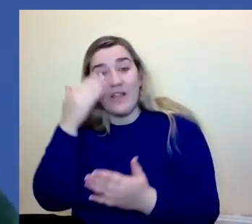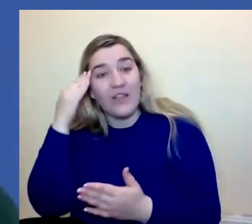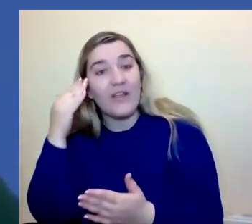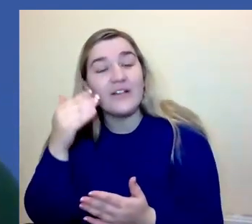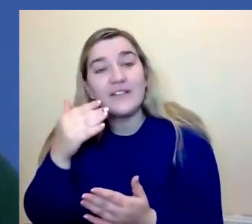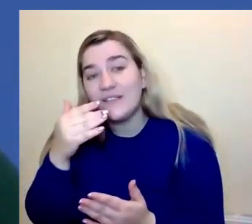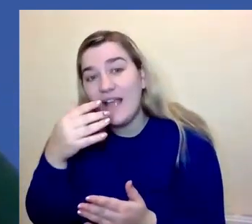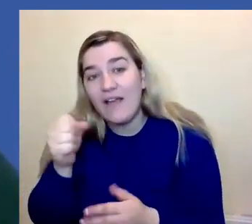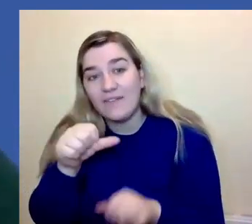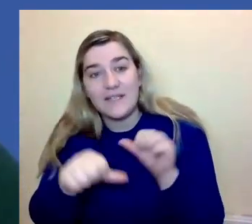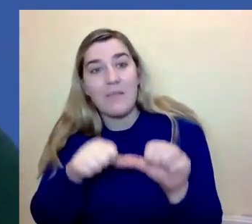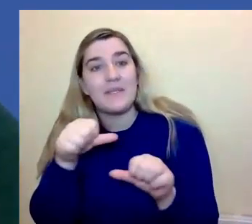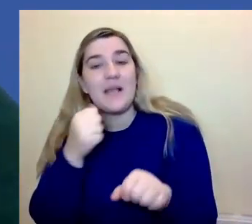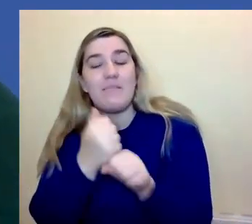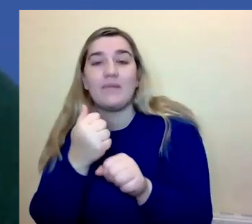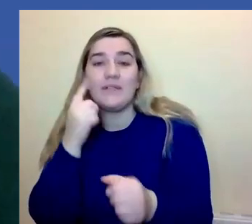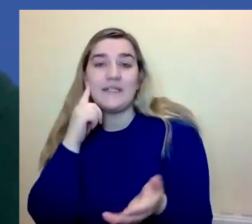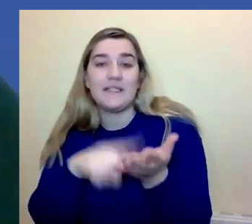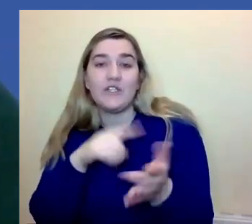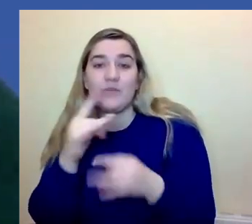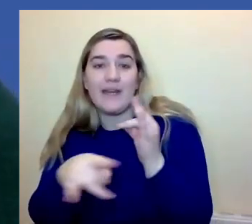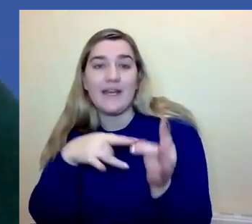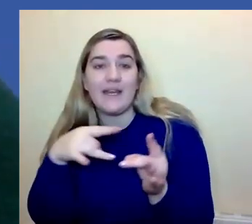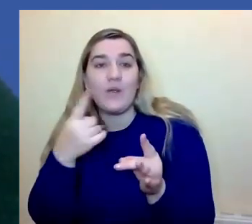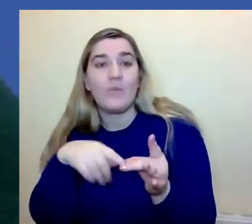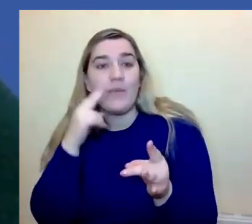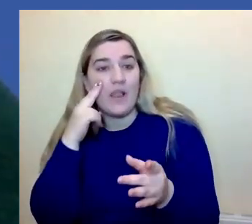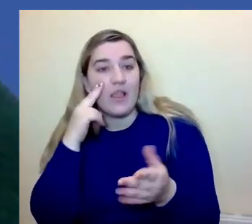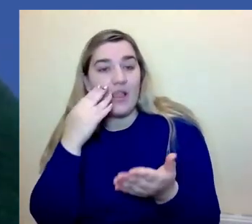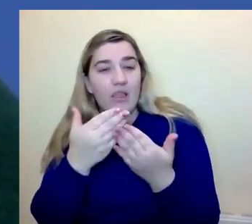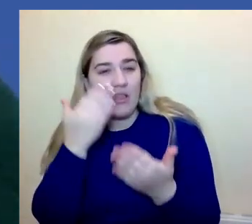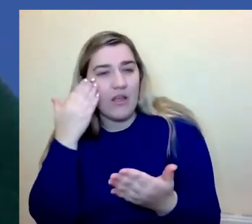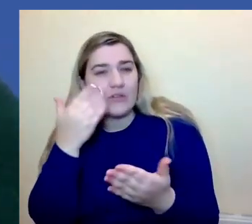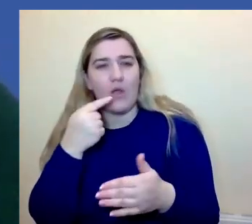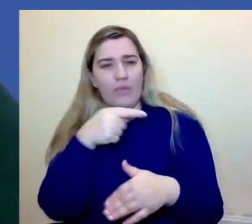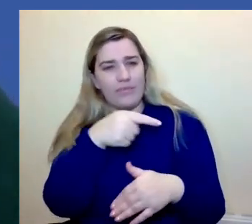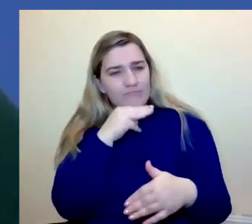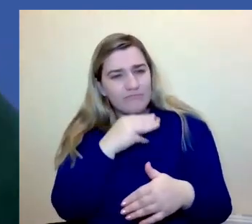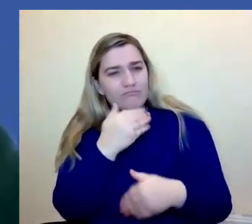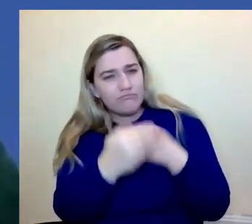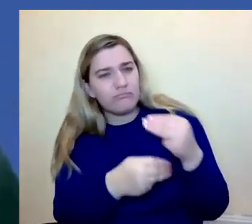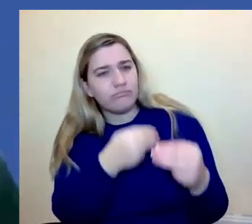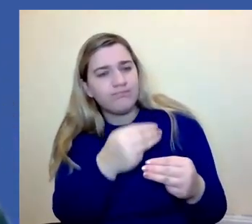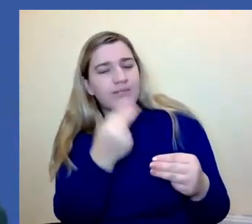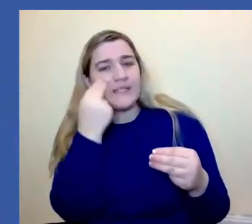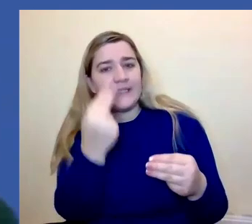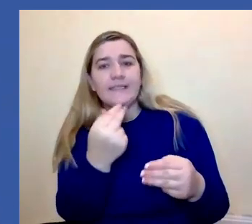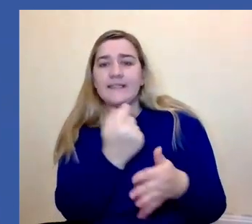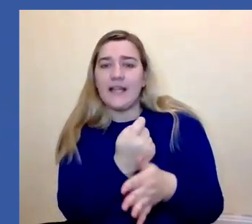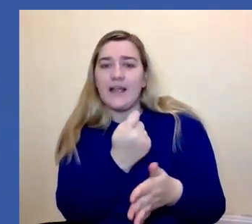there are steps to decision making, and we learned that decision making is a process and it takes time.